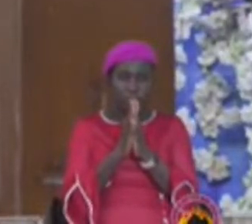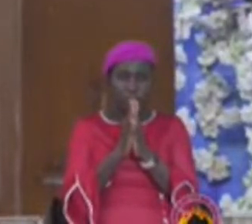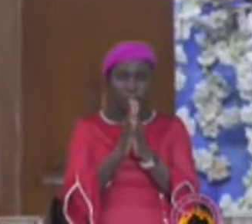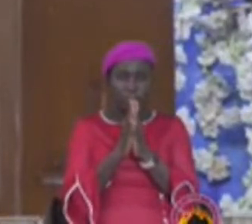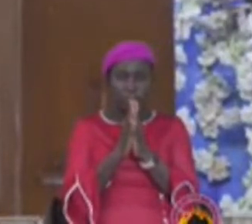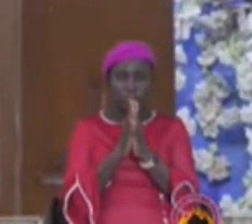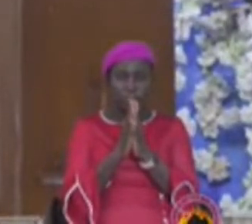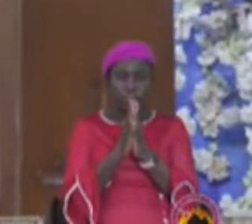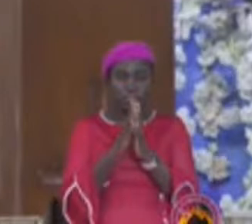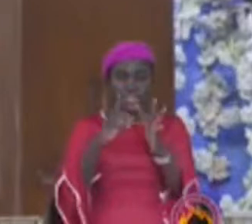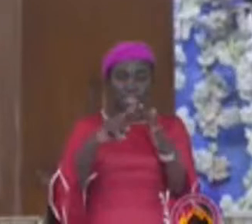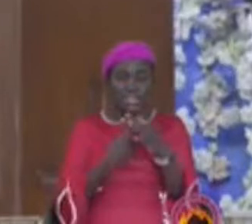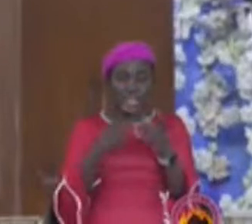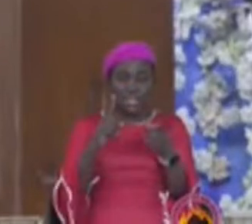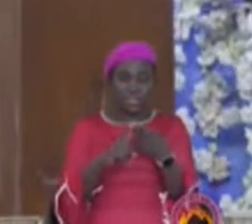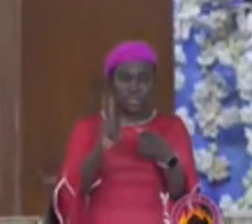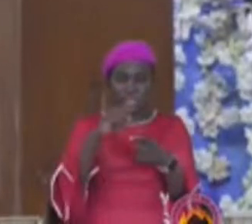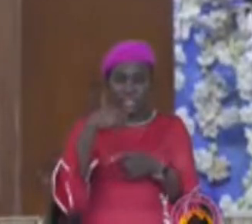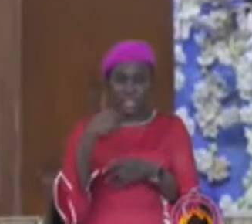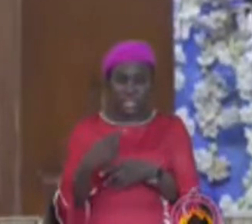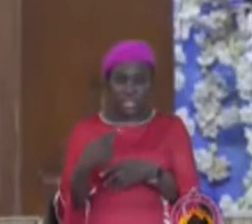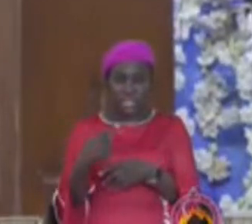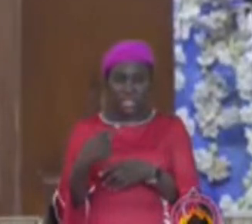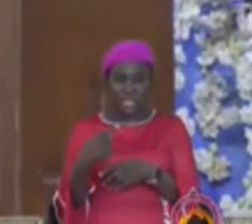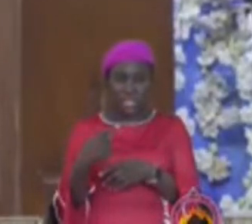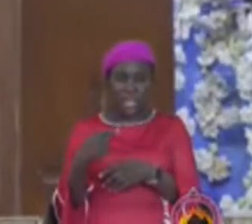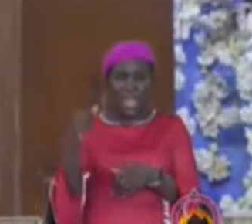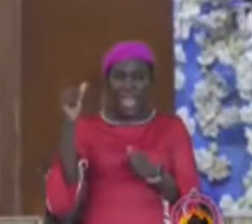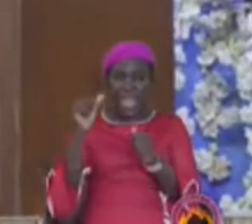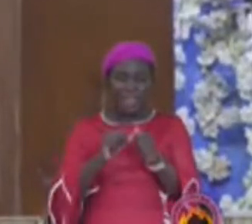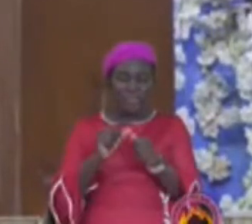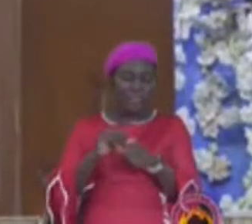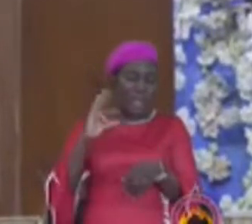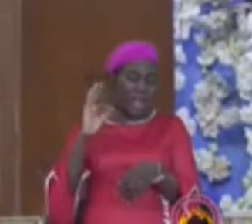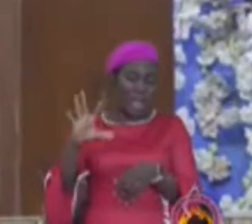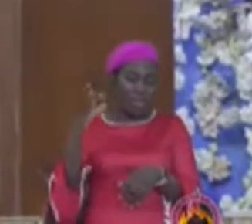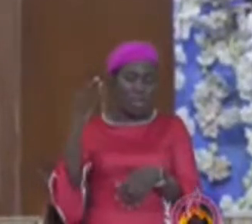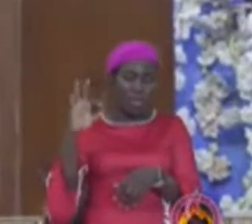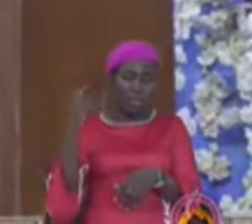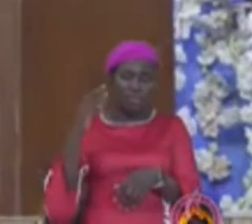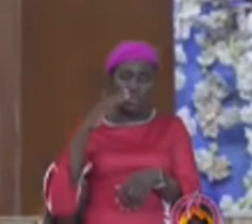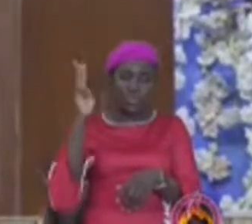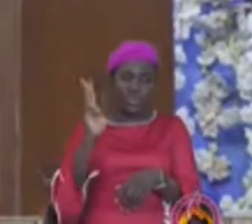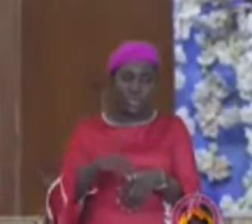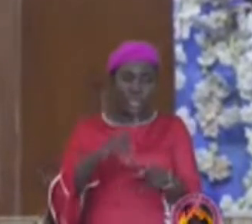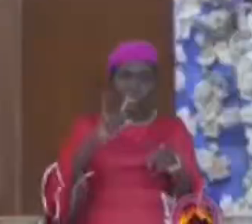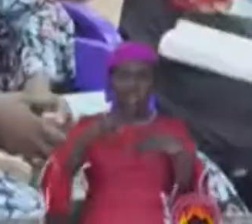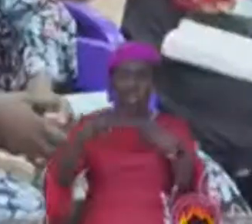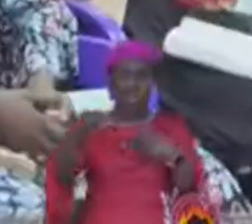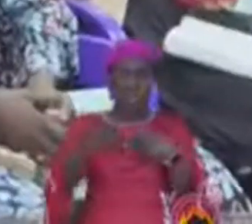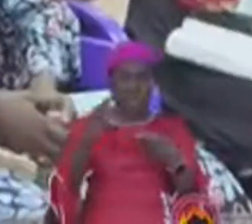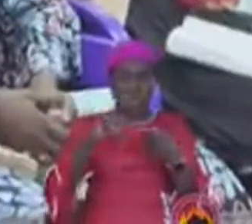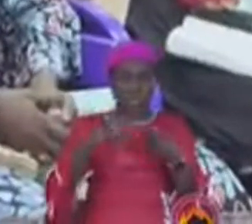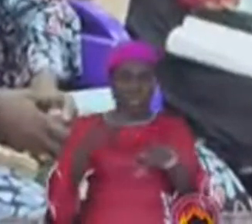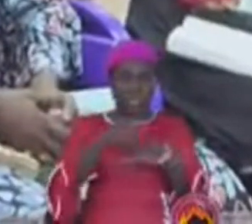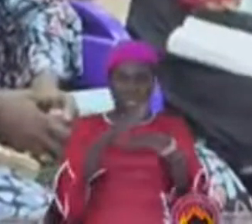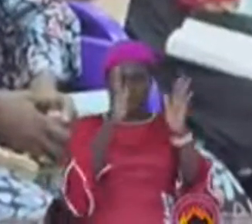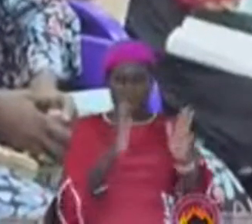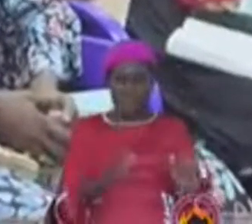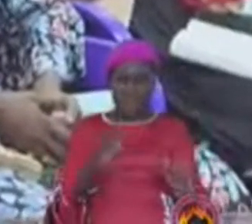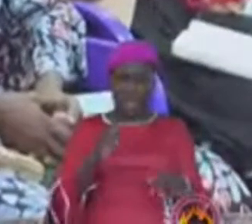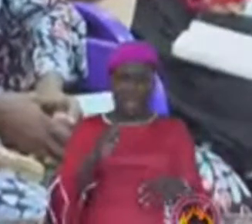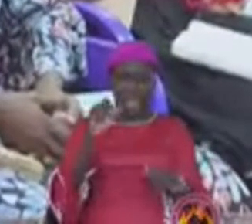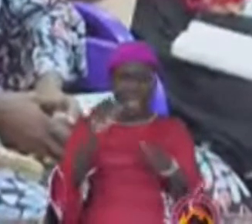Just begin to say, every arrow of the wicked, go back to the sender. Every arrow of the